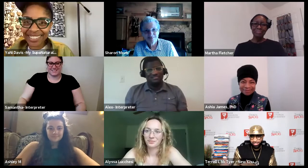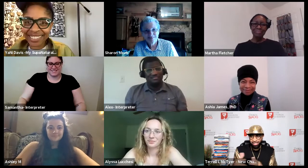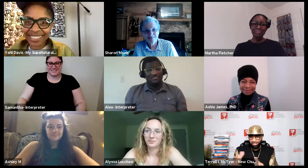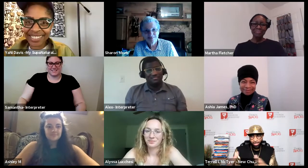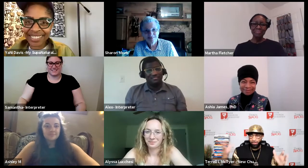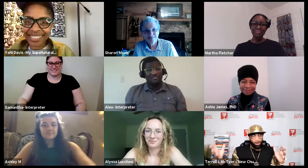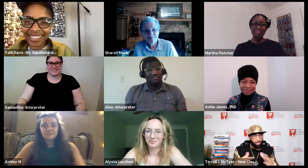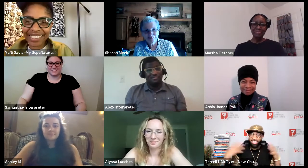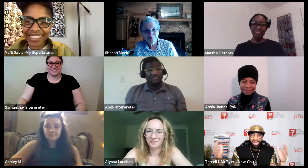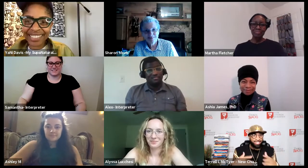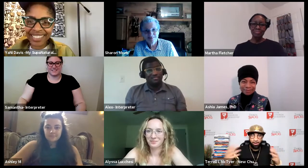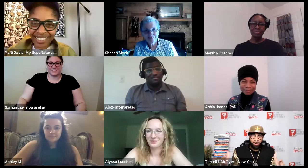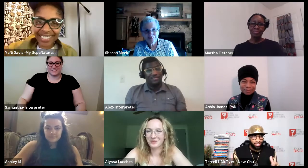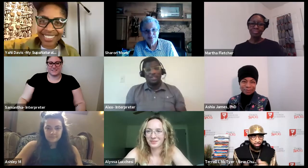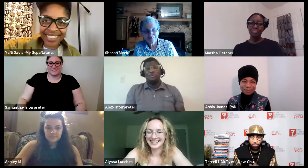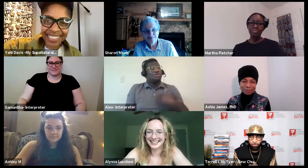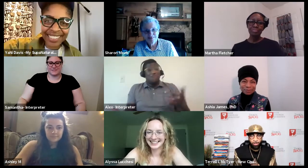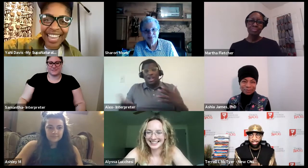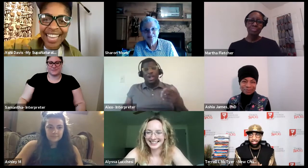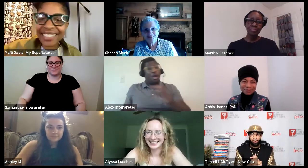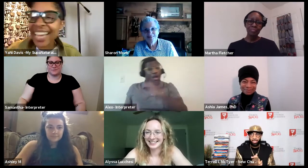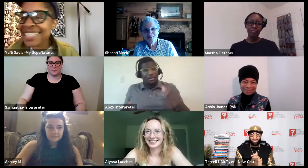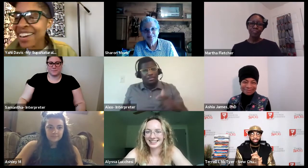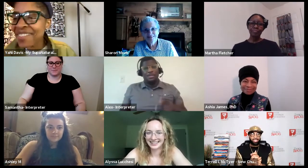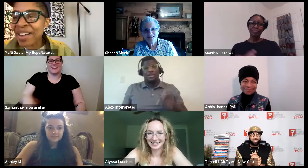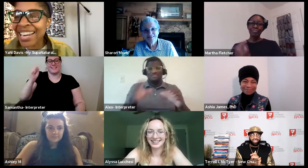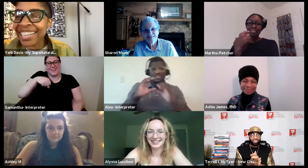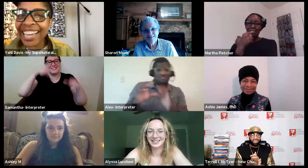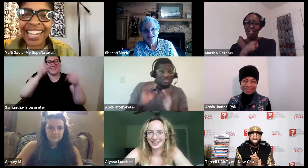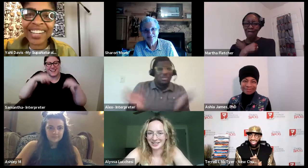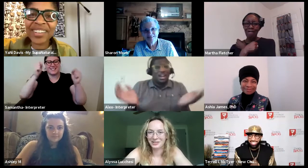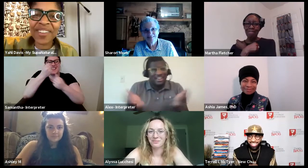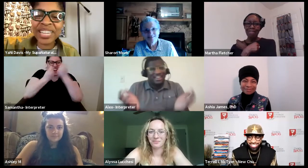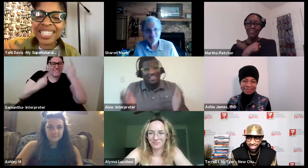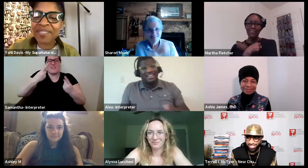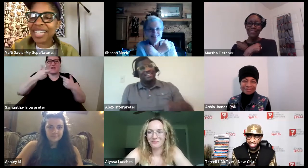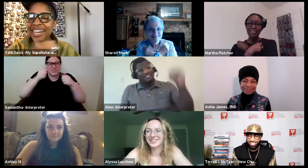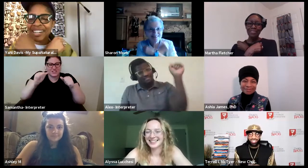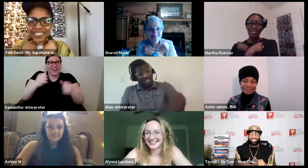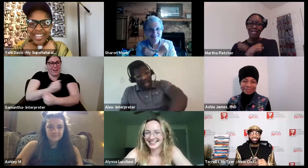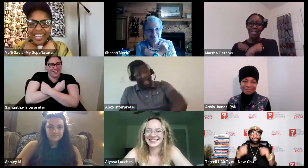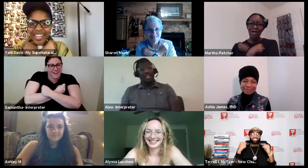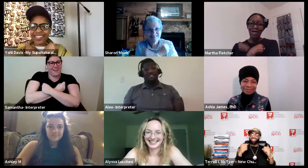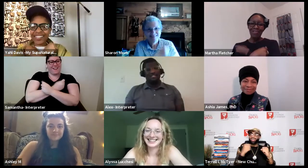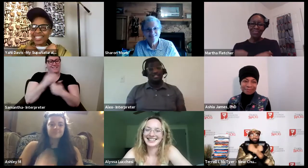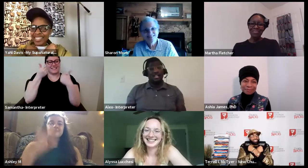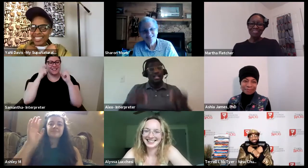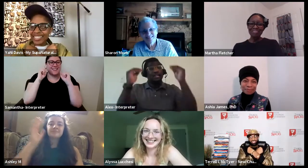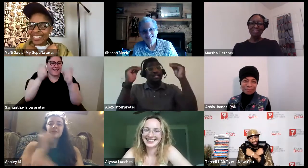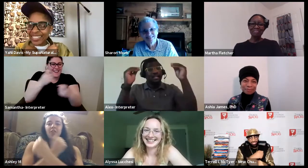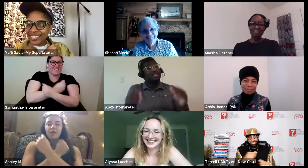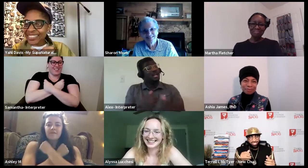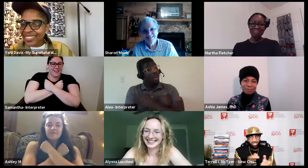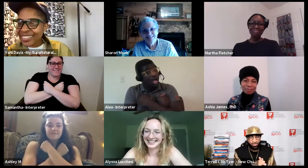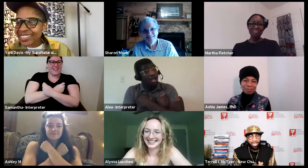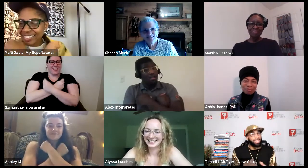yes. Okay, we're engaging everybody. So we want to Yes, yes, everybody. Yeah, go yes, yes, give yes, some yes. love, Teach us love. love, teach us